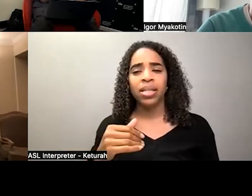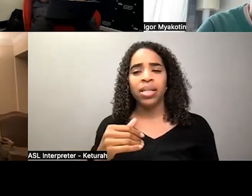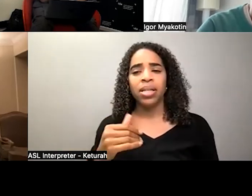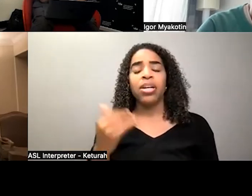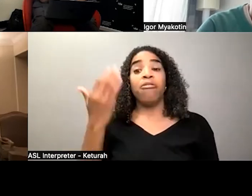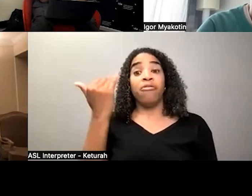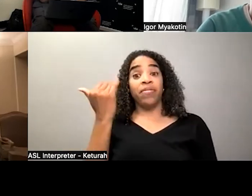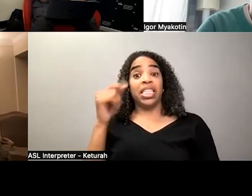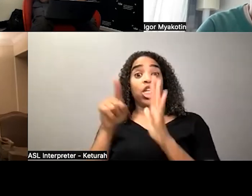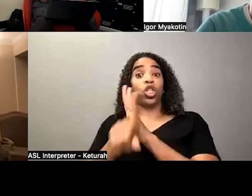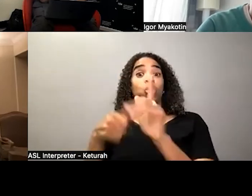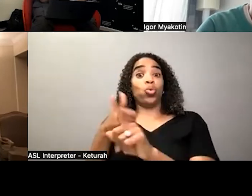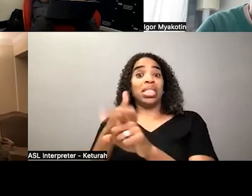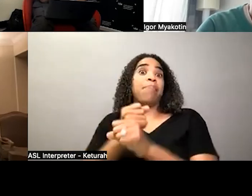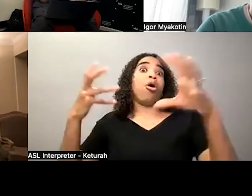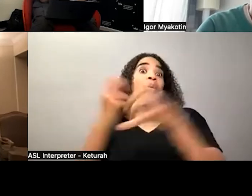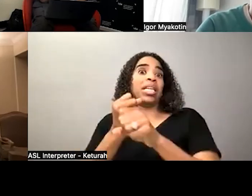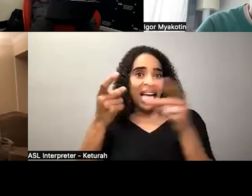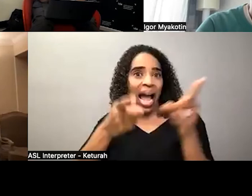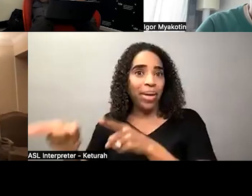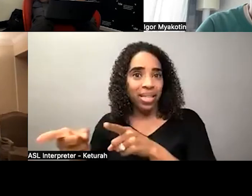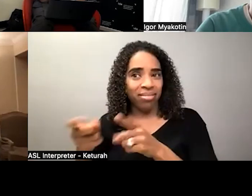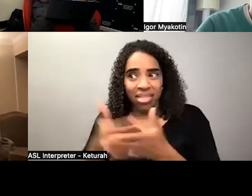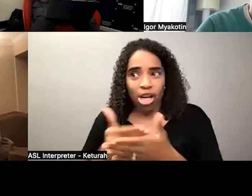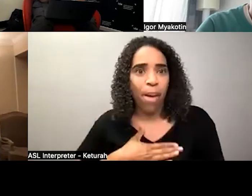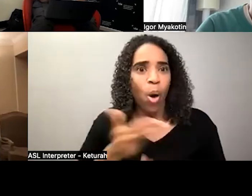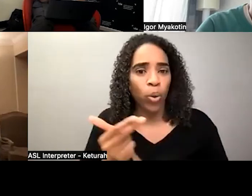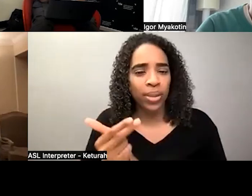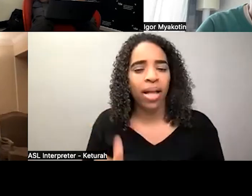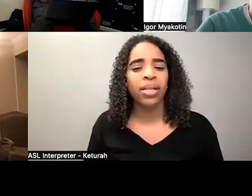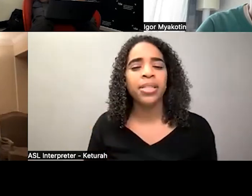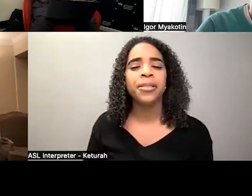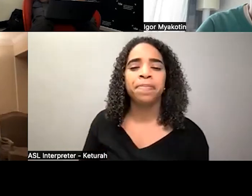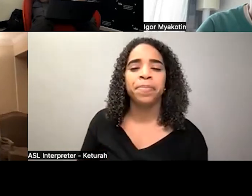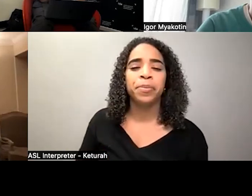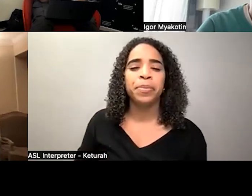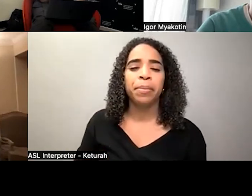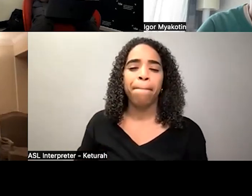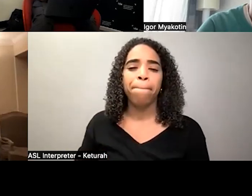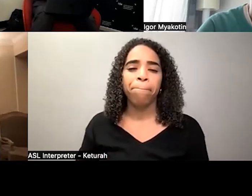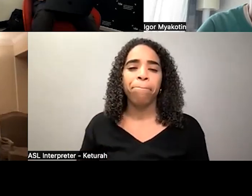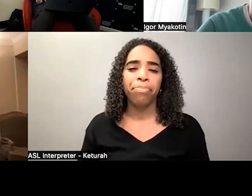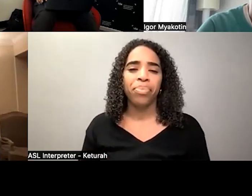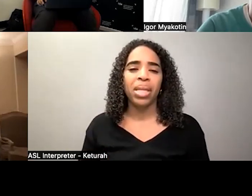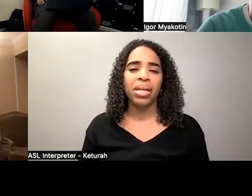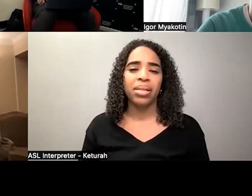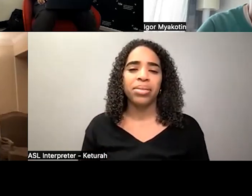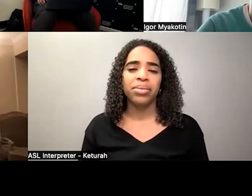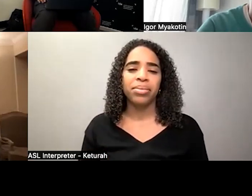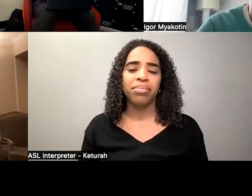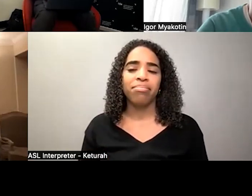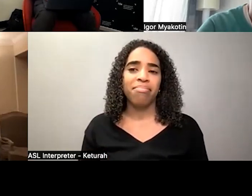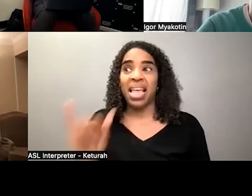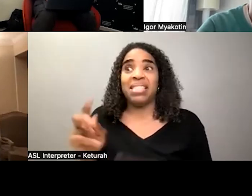bombings happened around our hotel. So we're just working in a dangerous zone. So